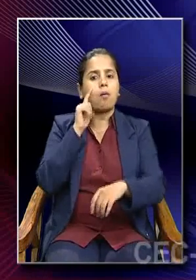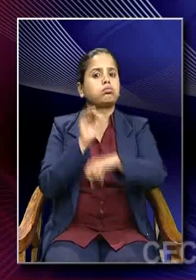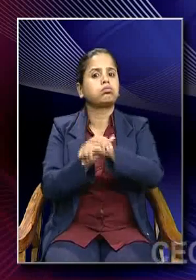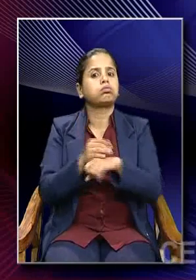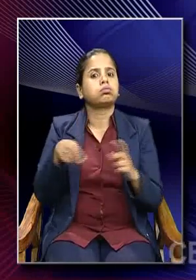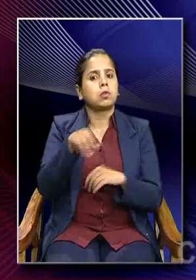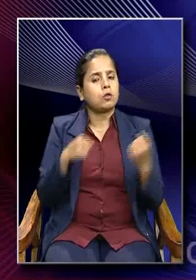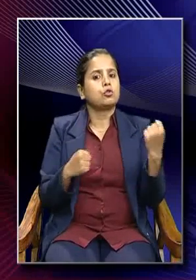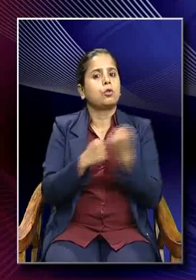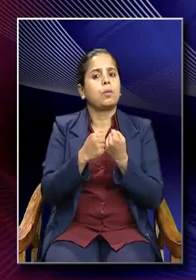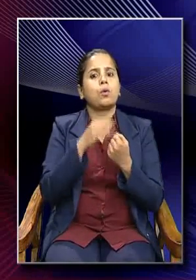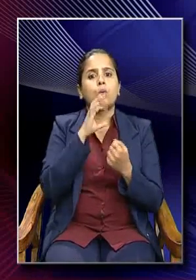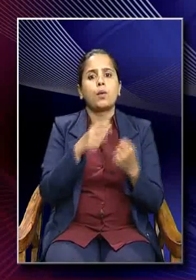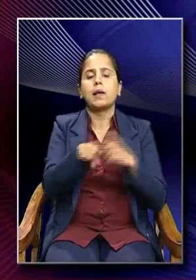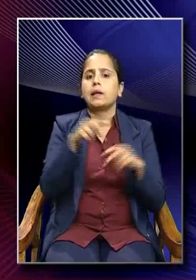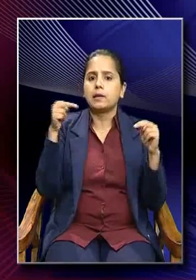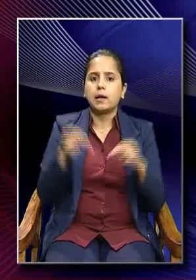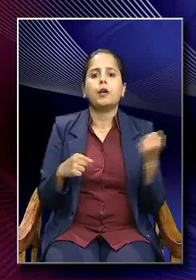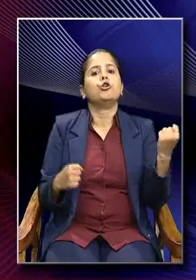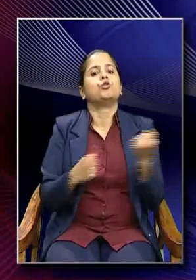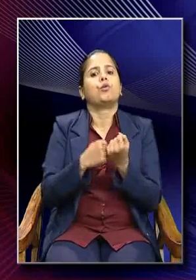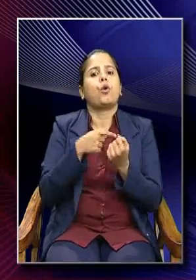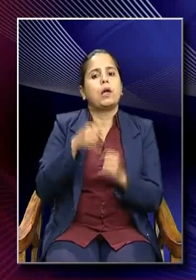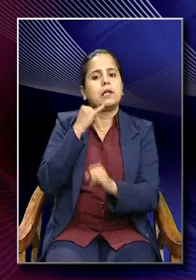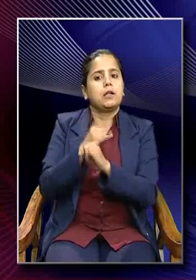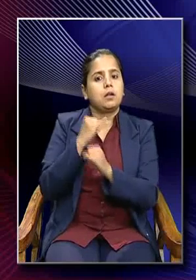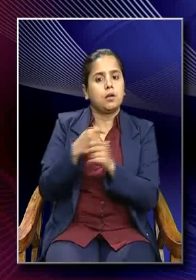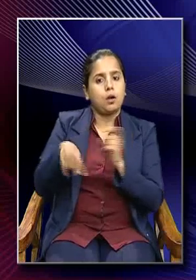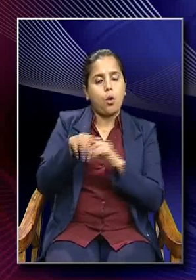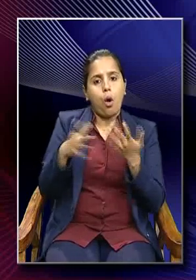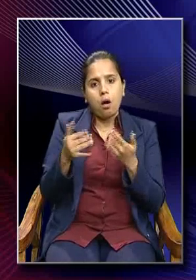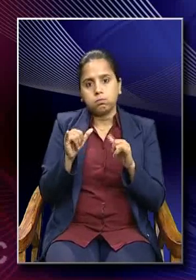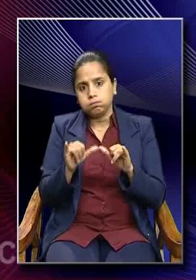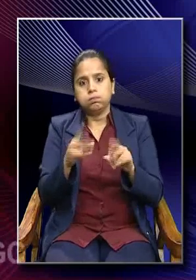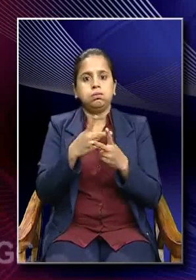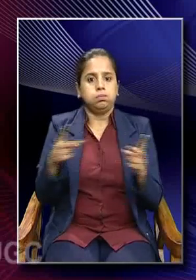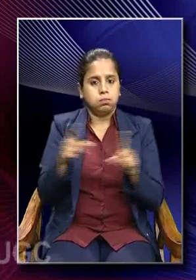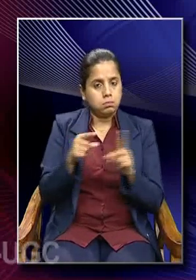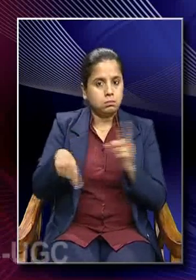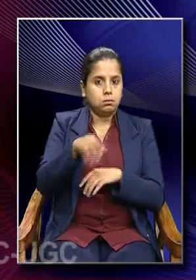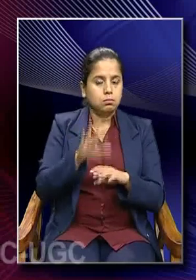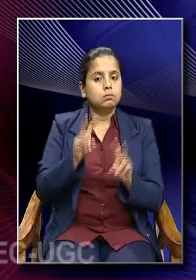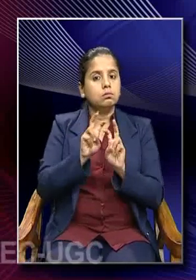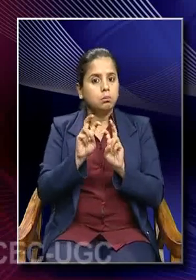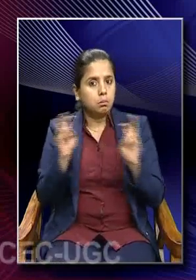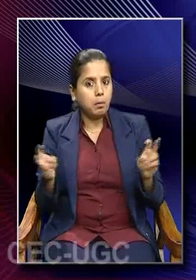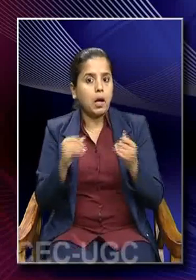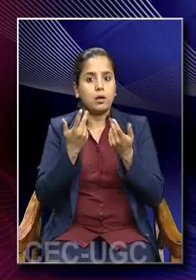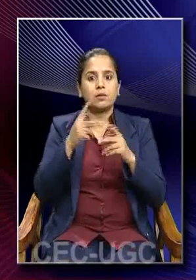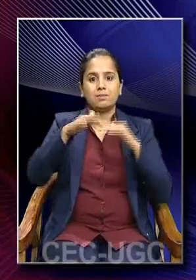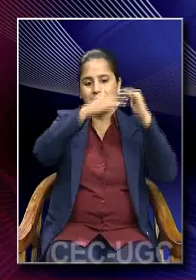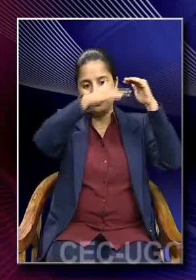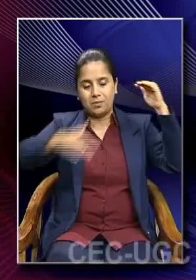they need the support of the institutional arrangements. They are like panels, solar panels,